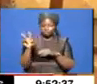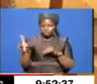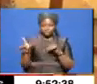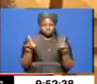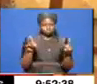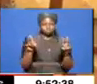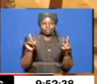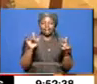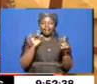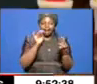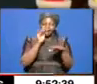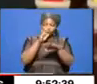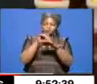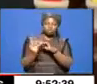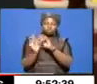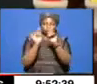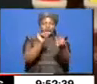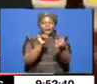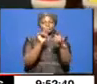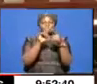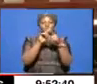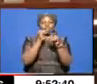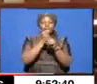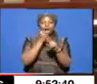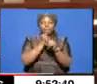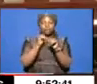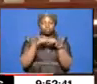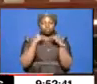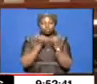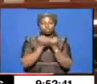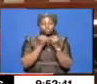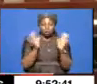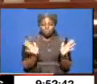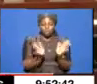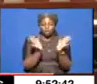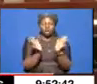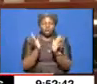to appear before the Labour and Social Welfare Committee. Let no one have